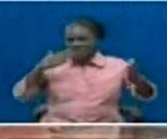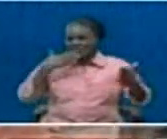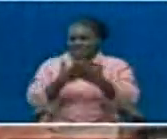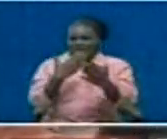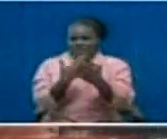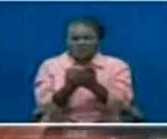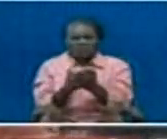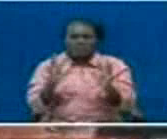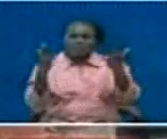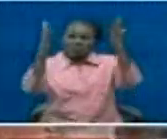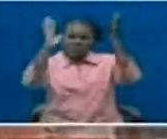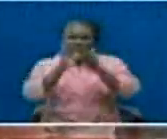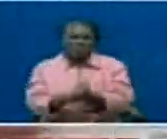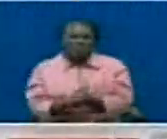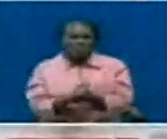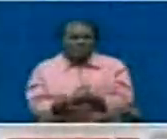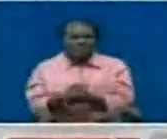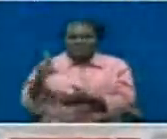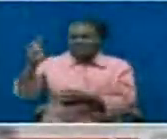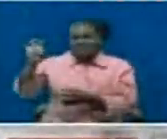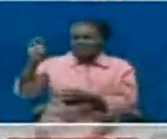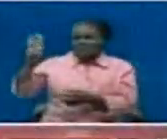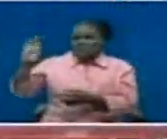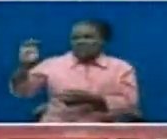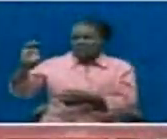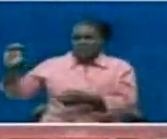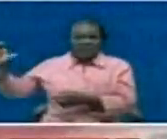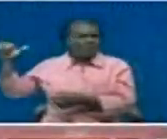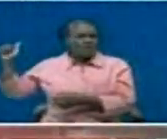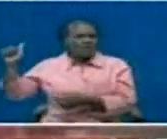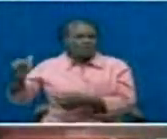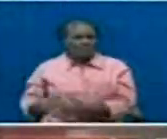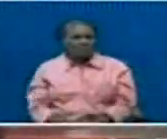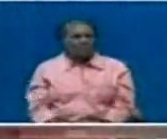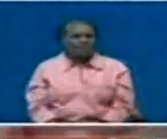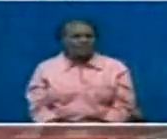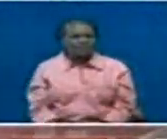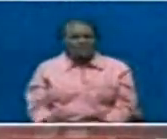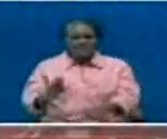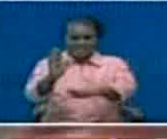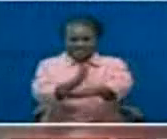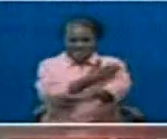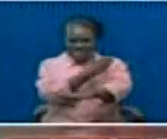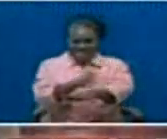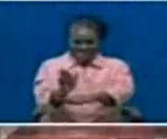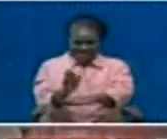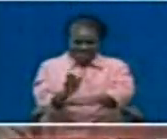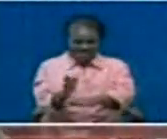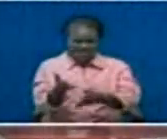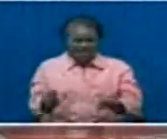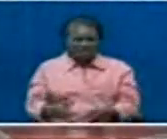done. Rebecca, karibu. End us up, okay? Oh, yeah. Oh, yeah.